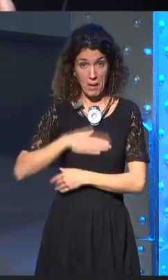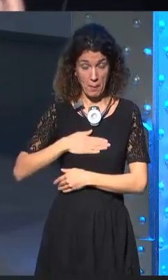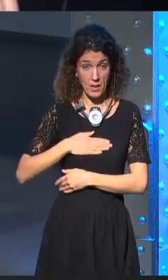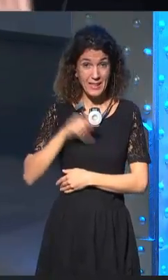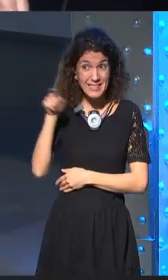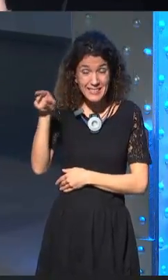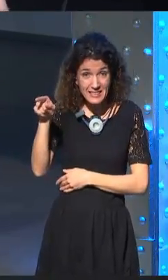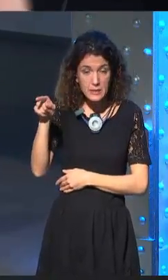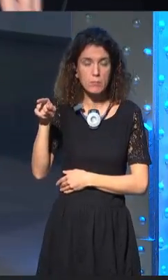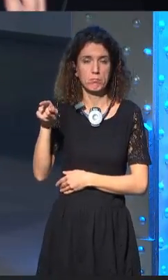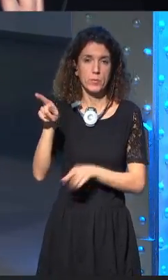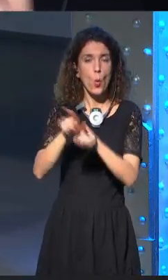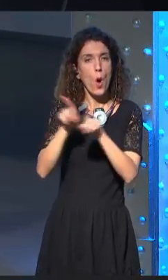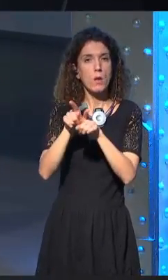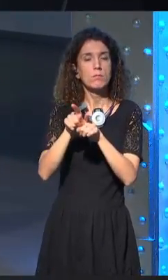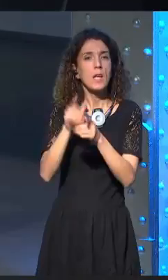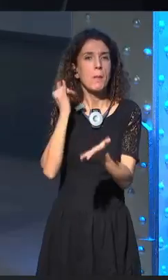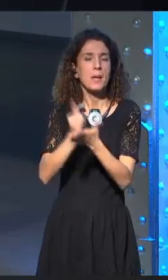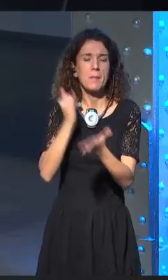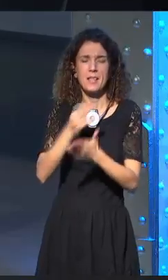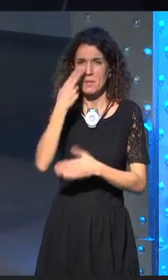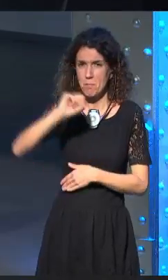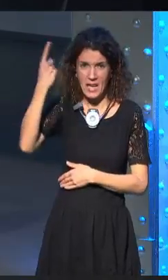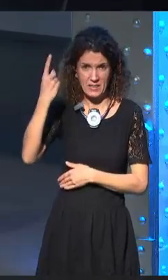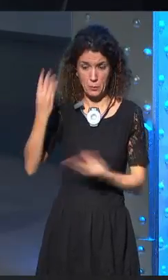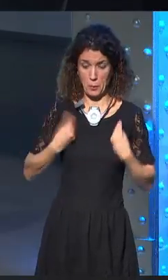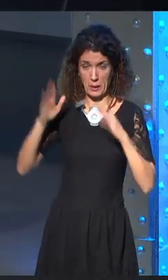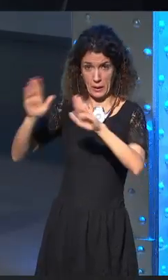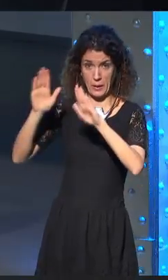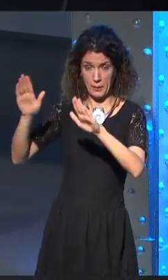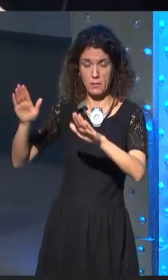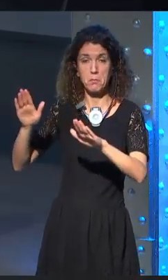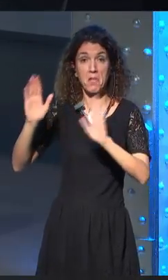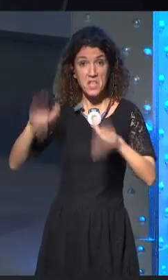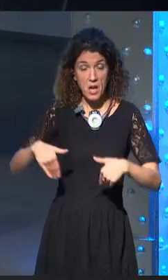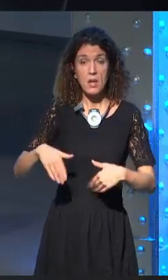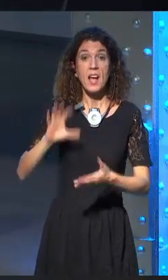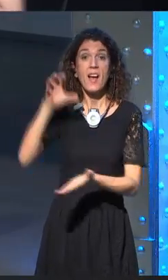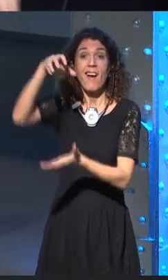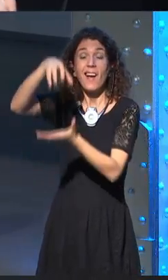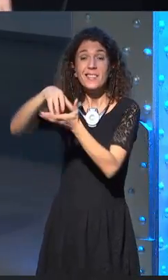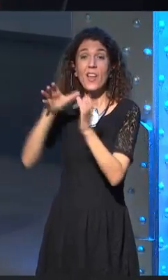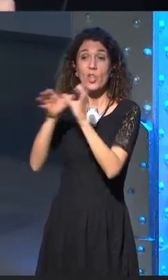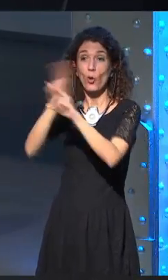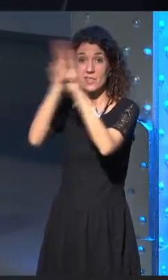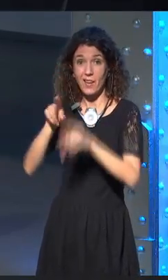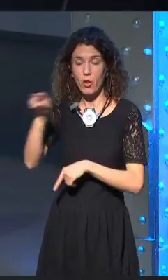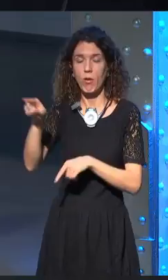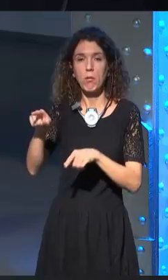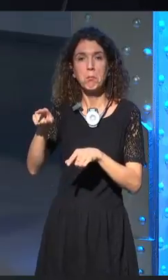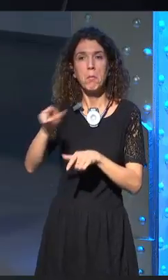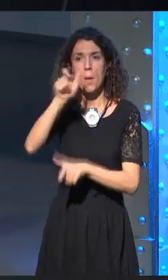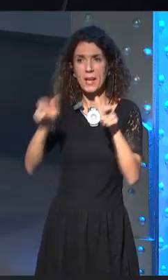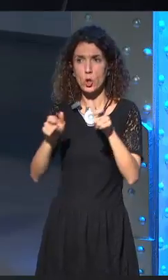interesting experiment of them all. The fact that this space station is just one big experiment. You know, on a personal level, I kind of liked working with